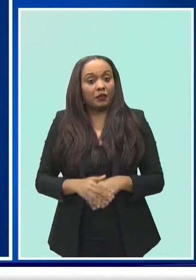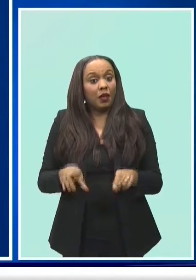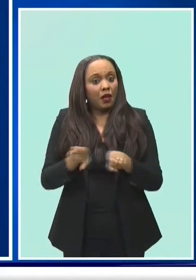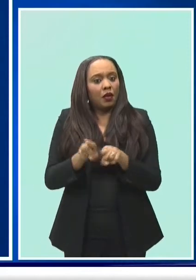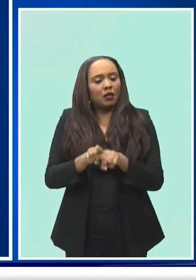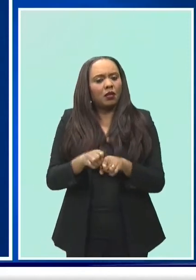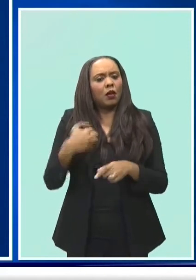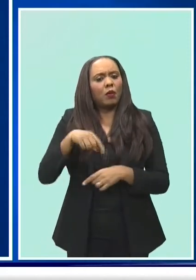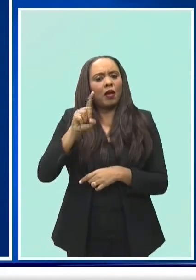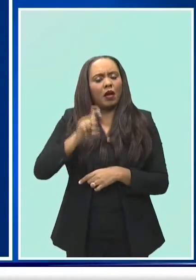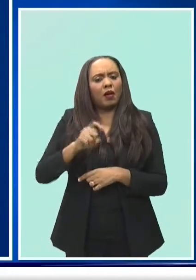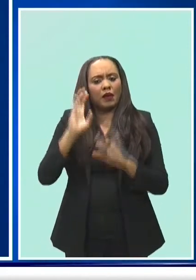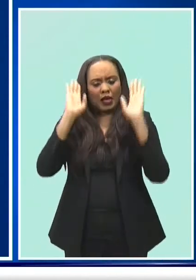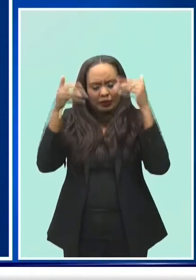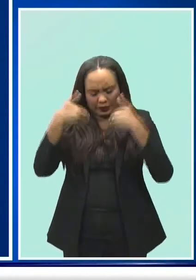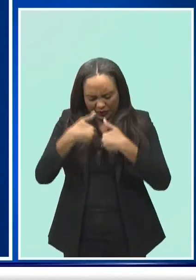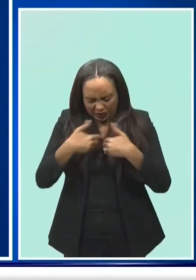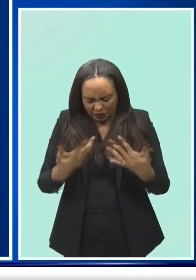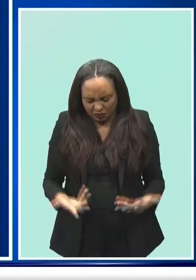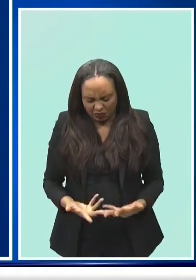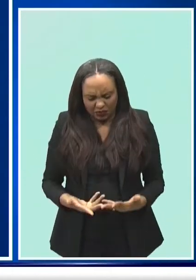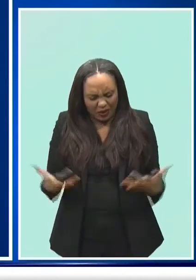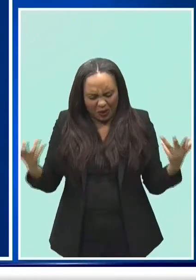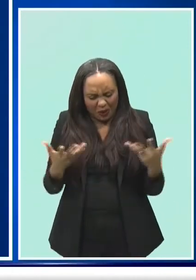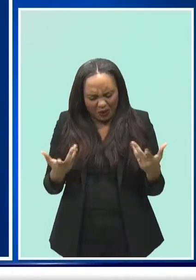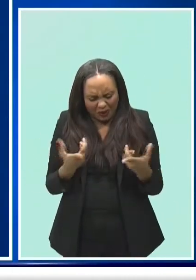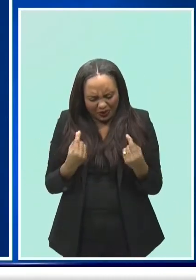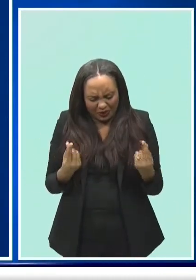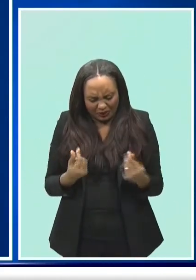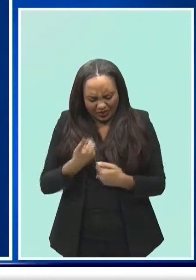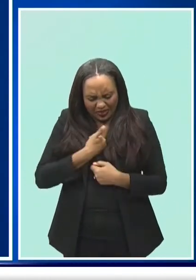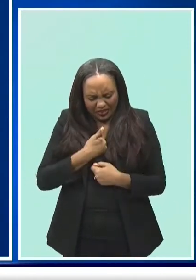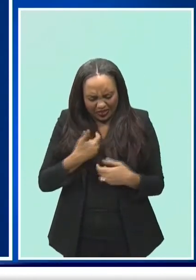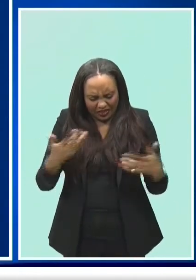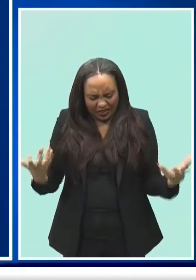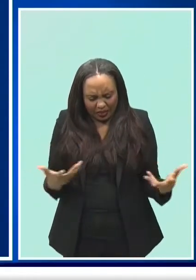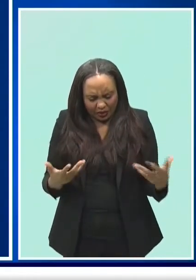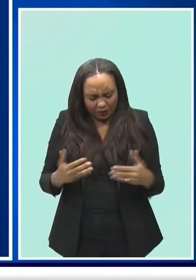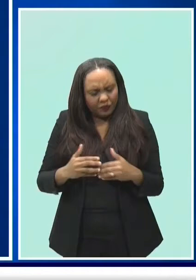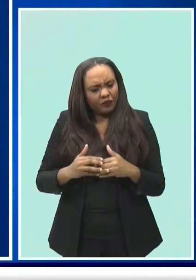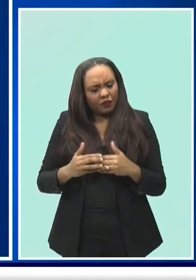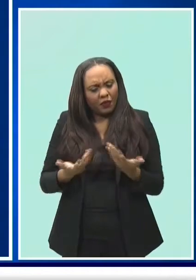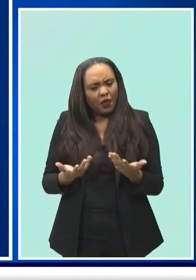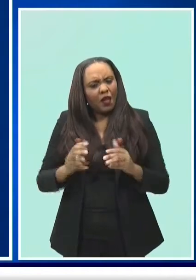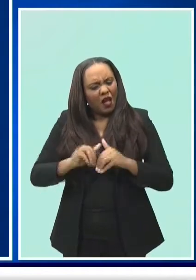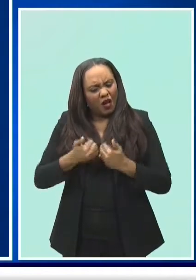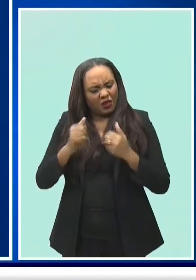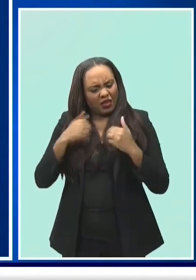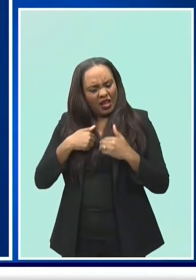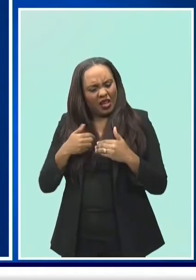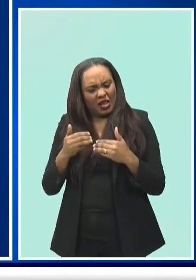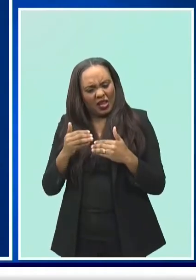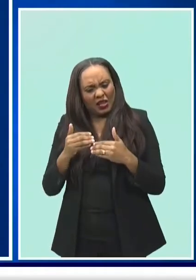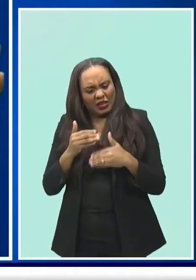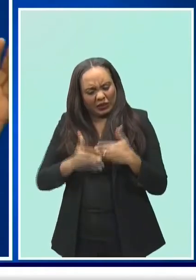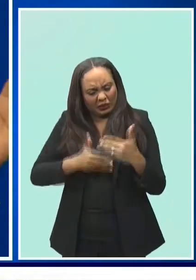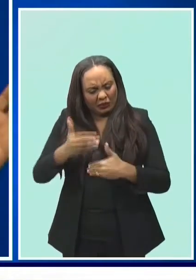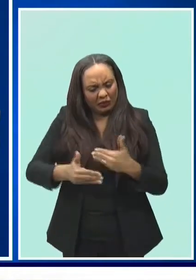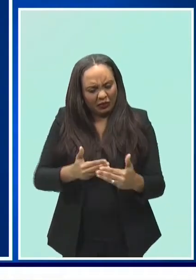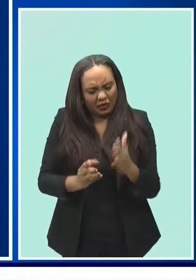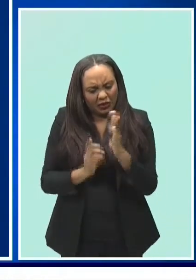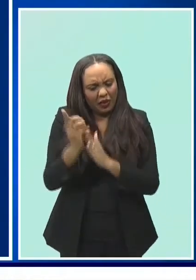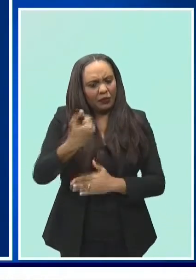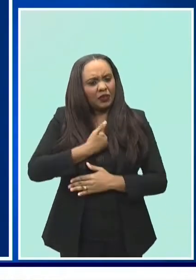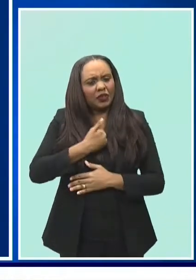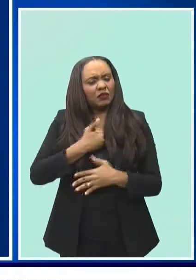ask ourselves, what have we done to further our own cause over the period